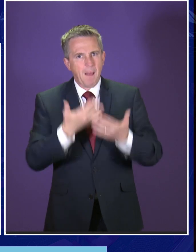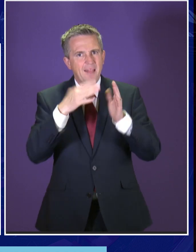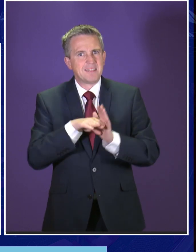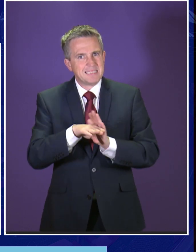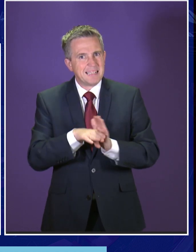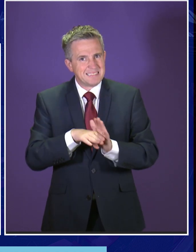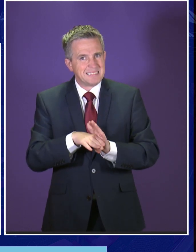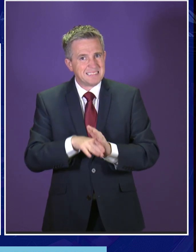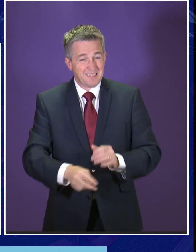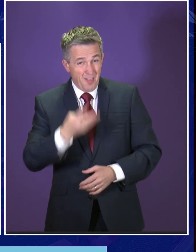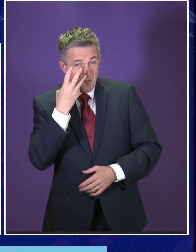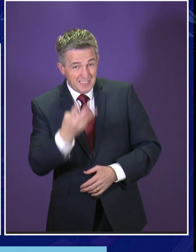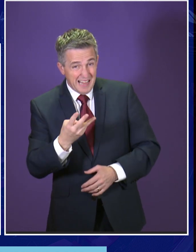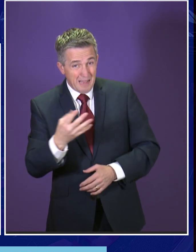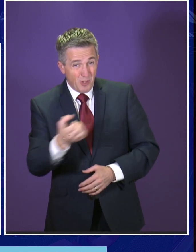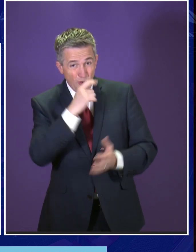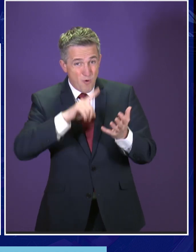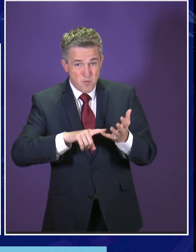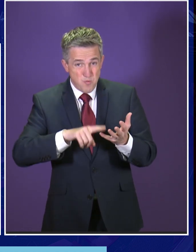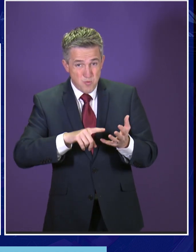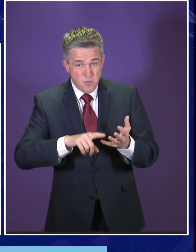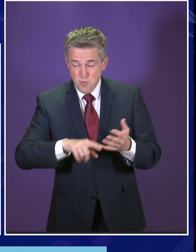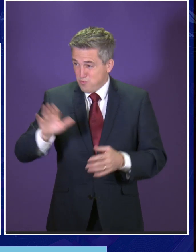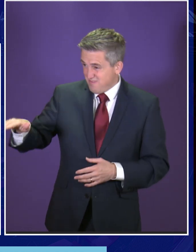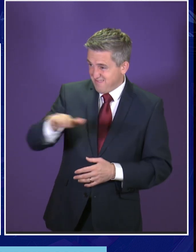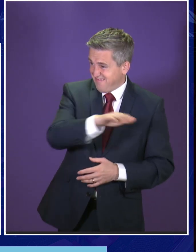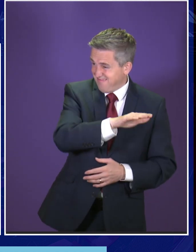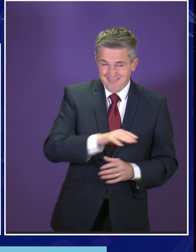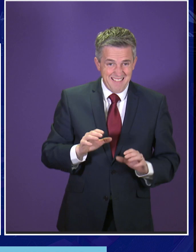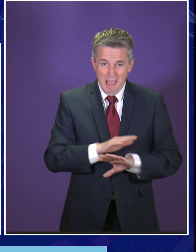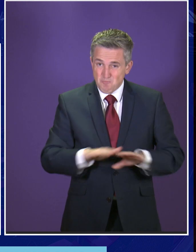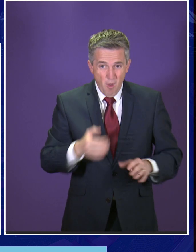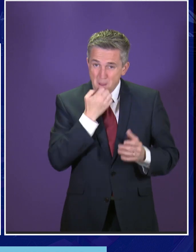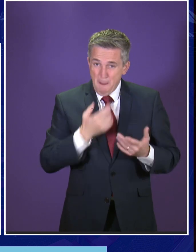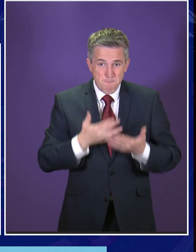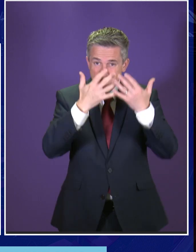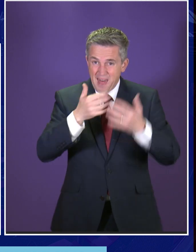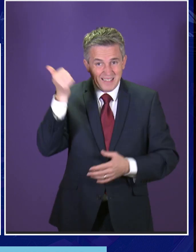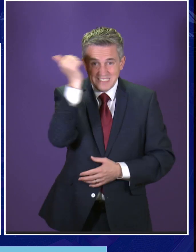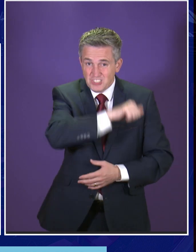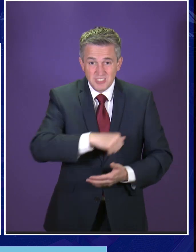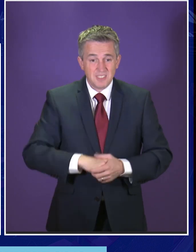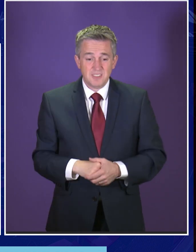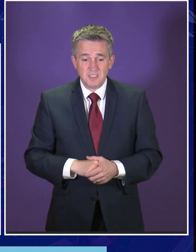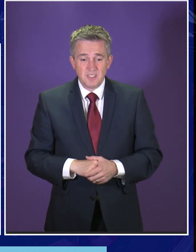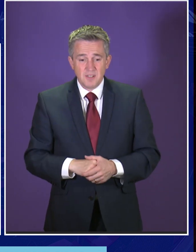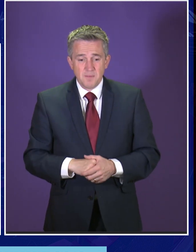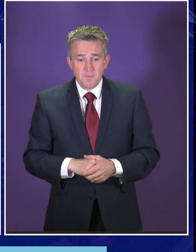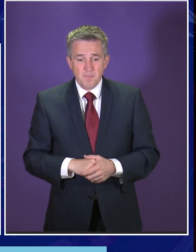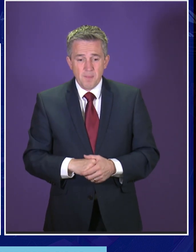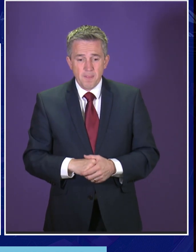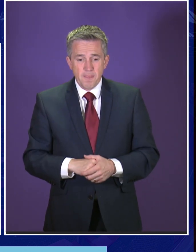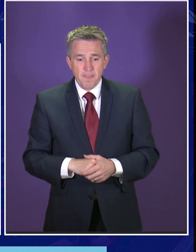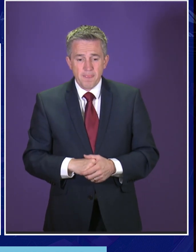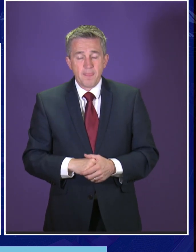unclassified, 3 times to convince my community that I was not a maths genius. But what was interesting was